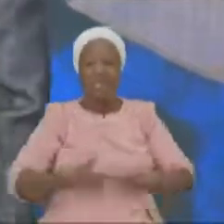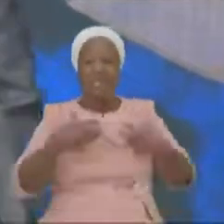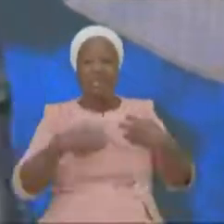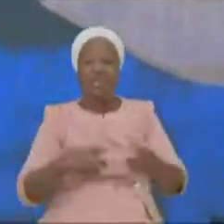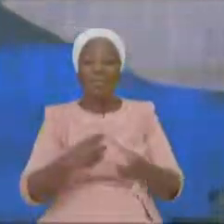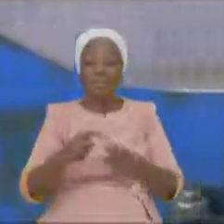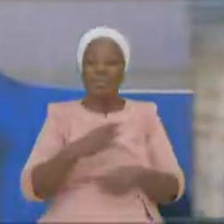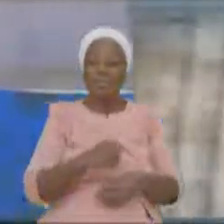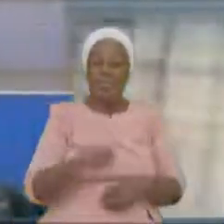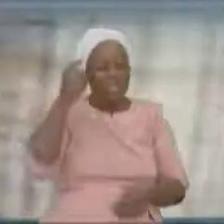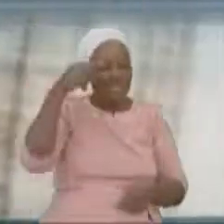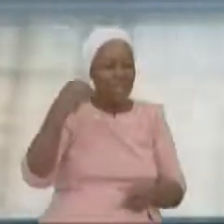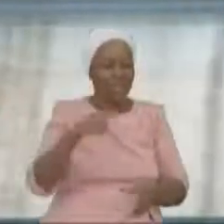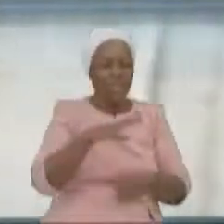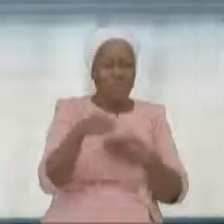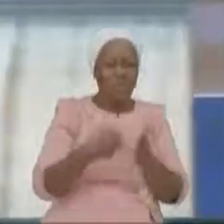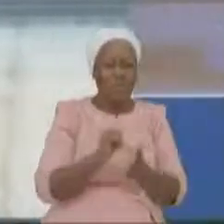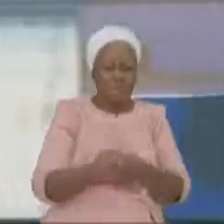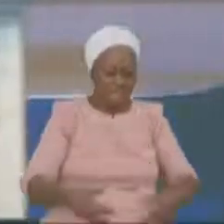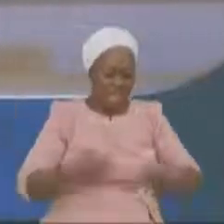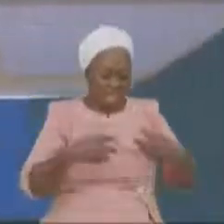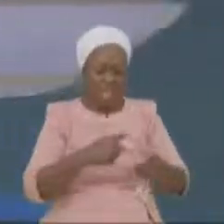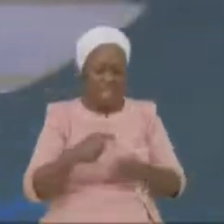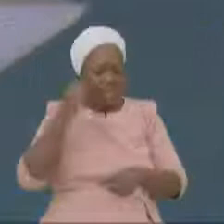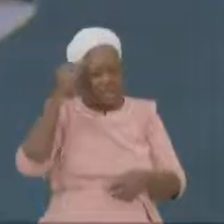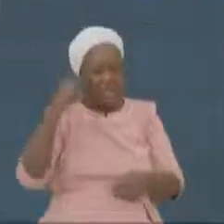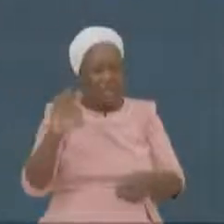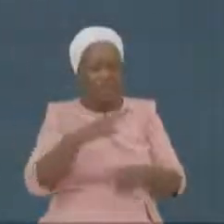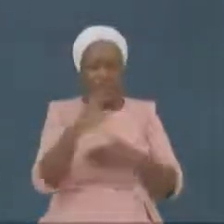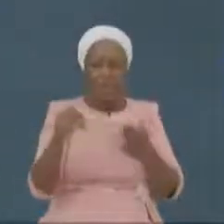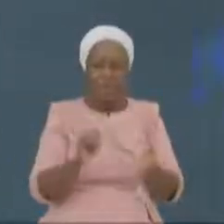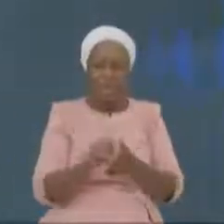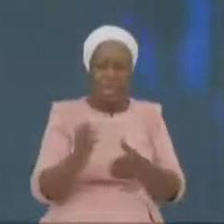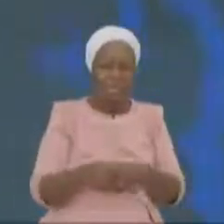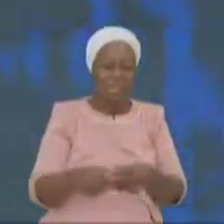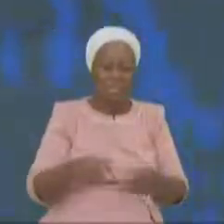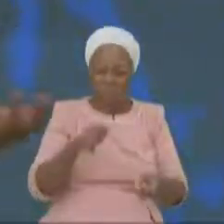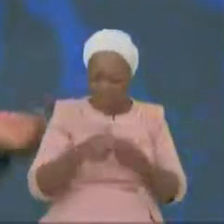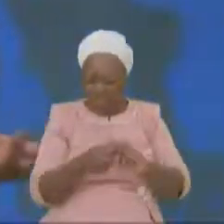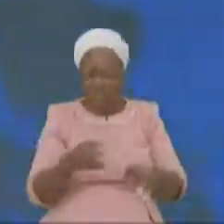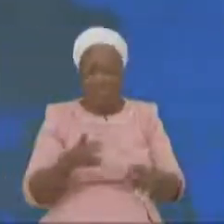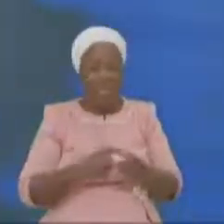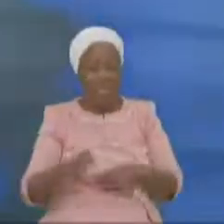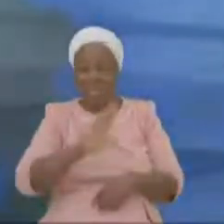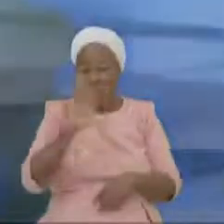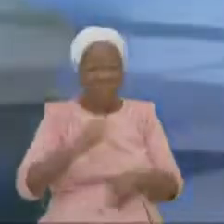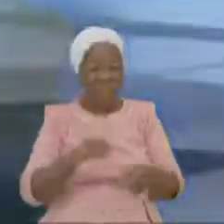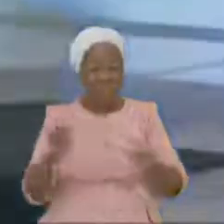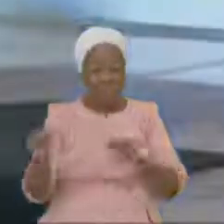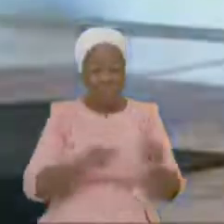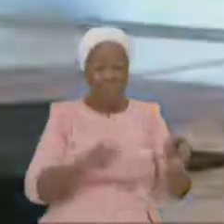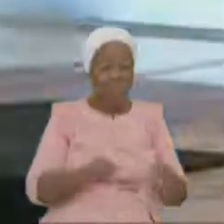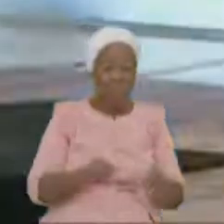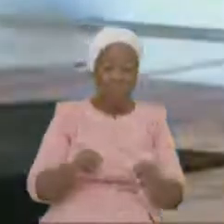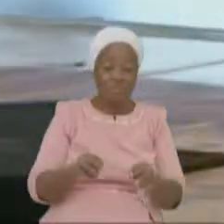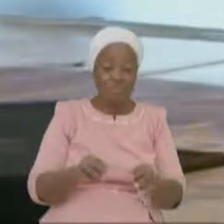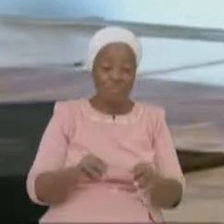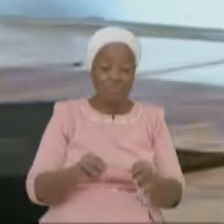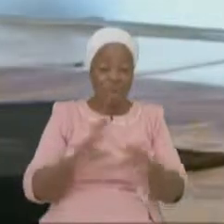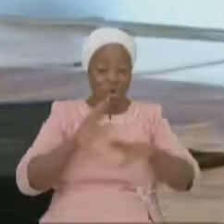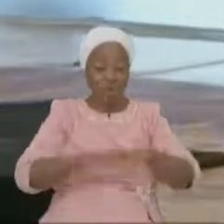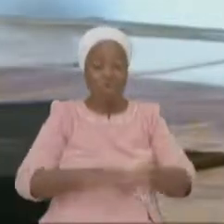are conscious of their anger, if you are conscious of their annoyances, you'll never move forward, because you know, once